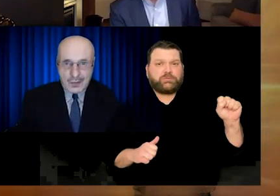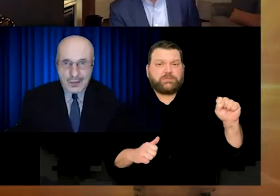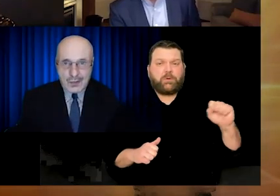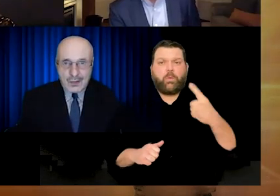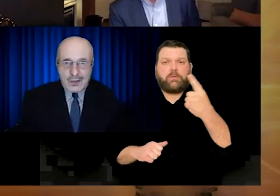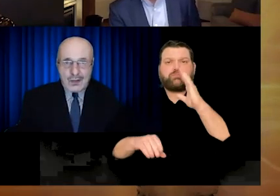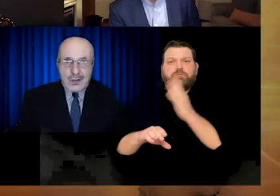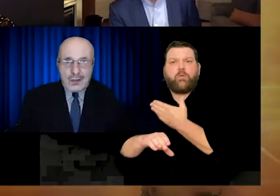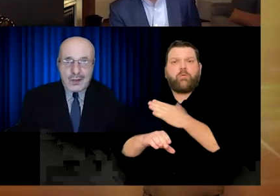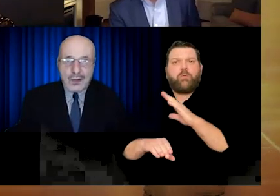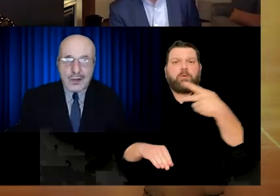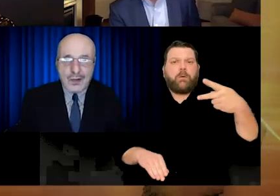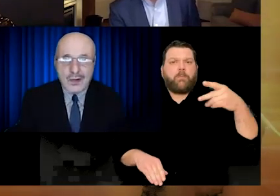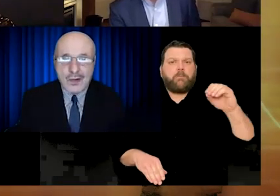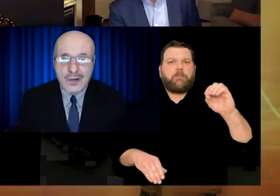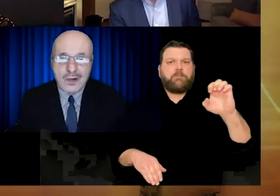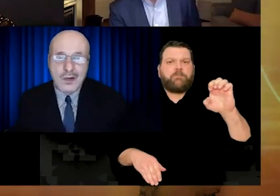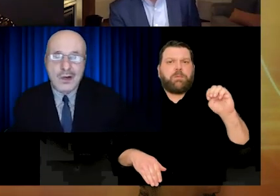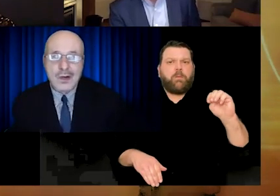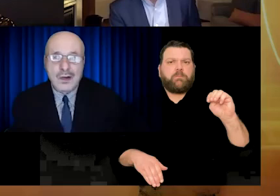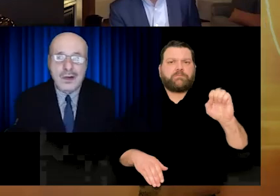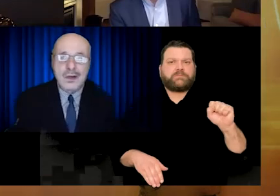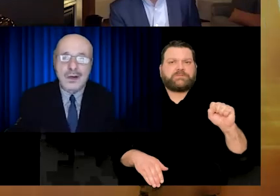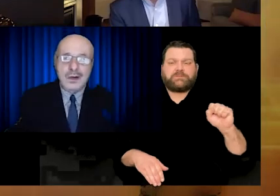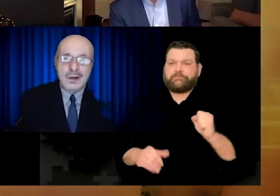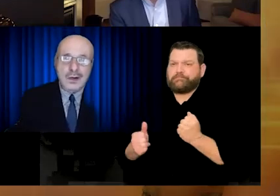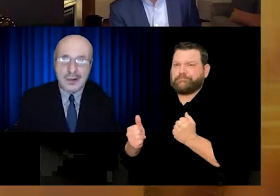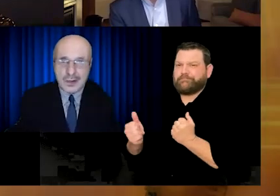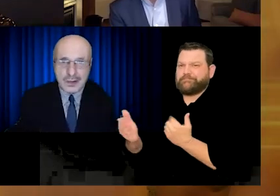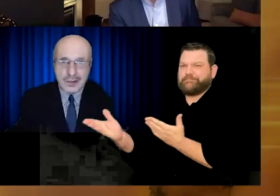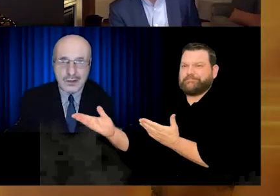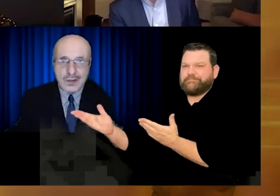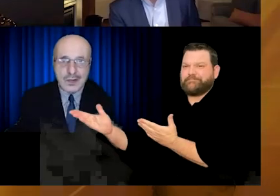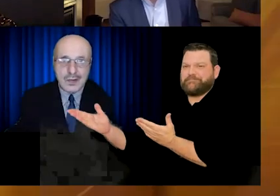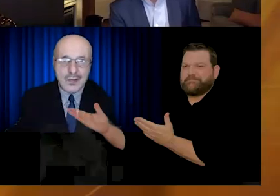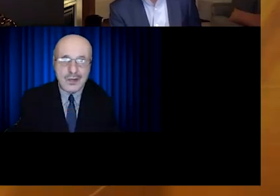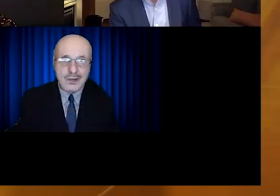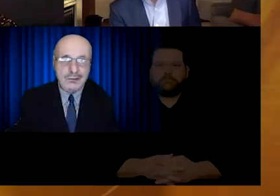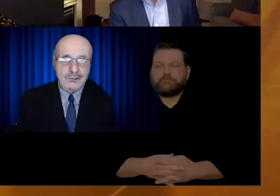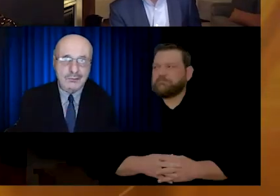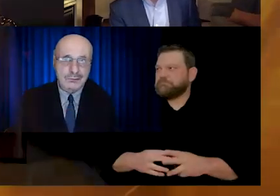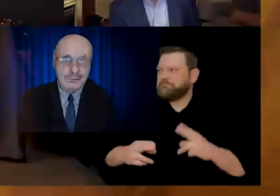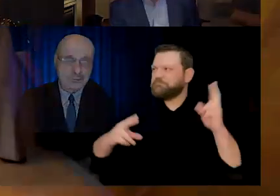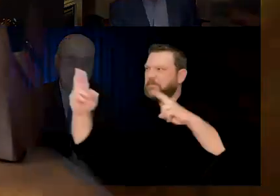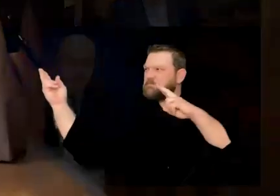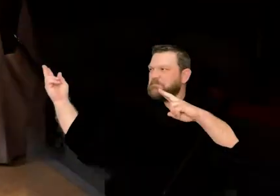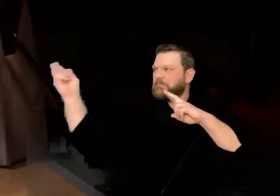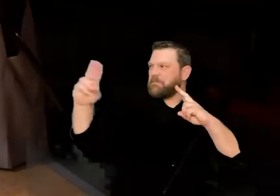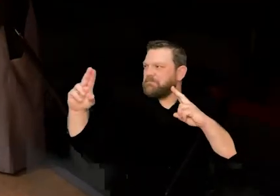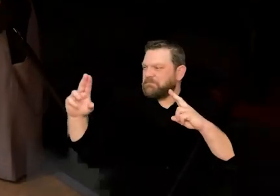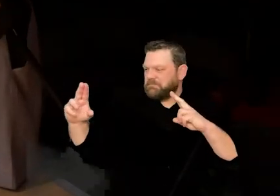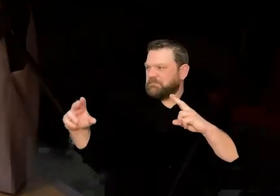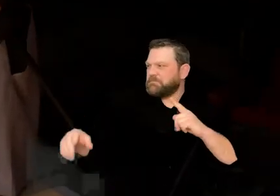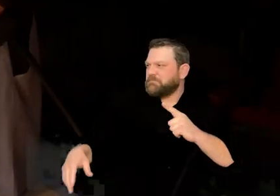Award-nominated production of Pacific Overtures by Lyric Stage Company of Boston.